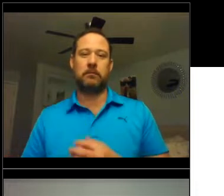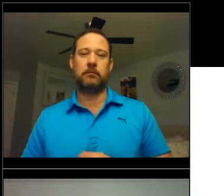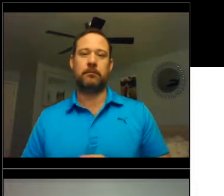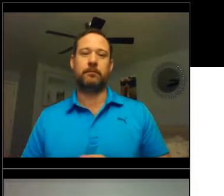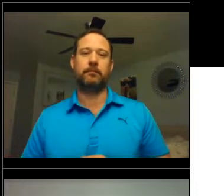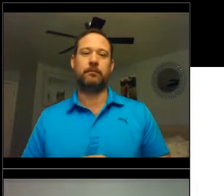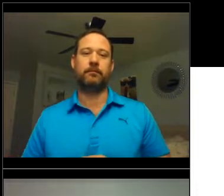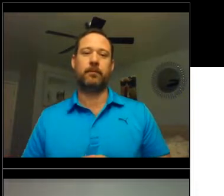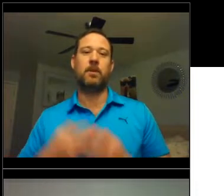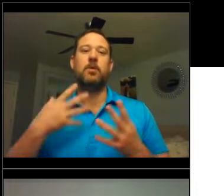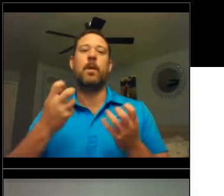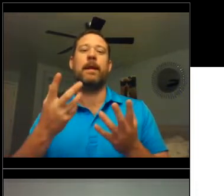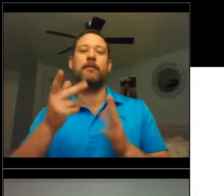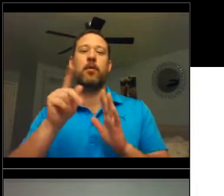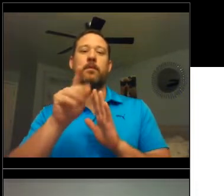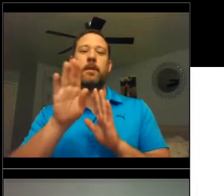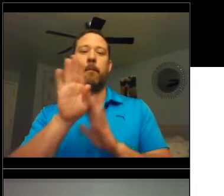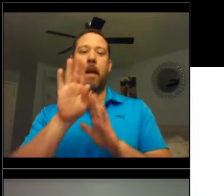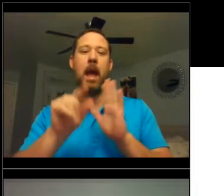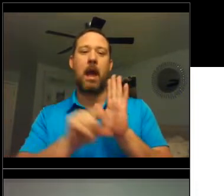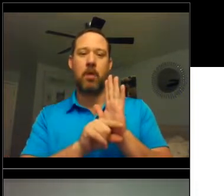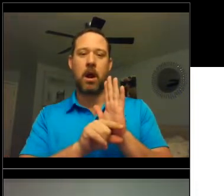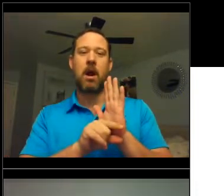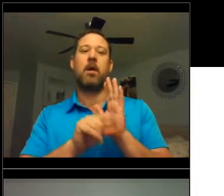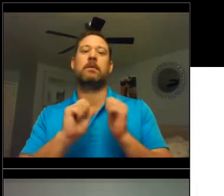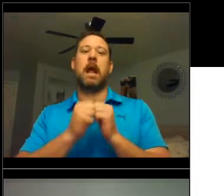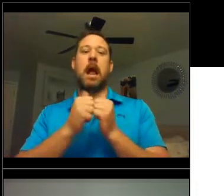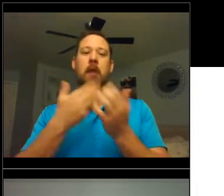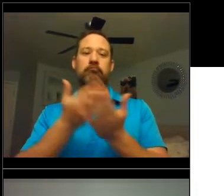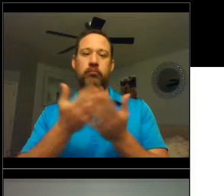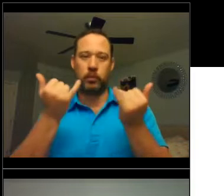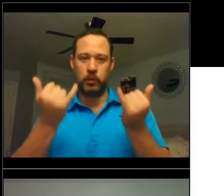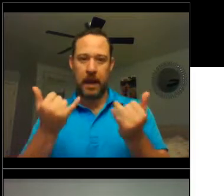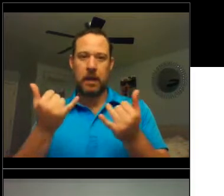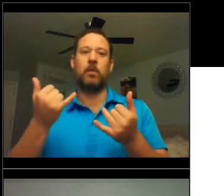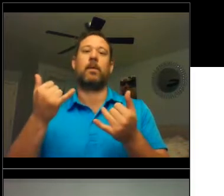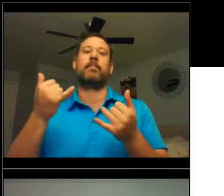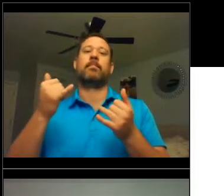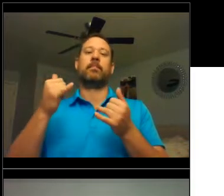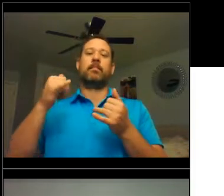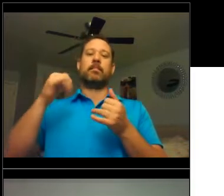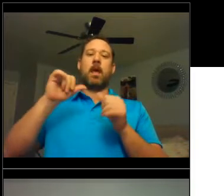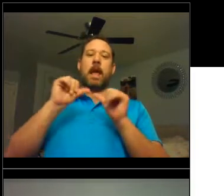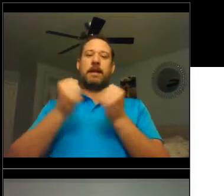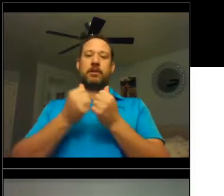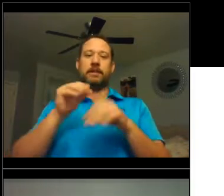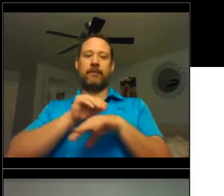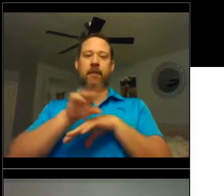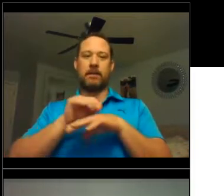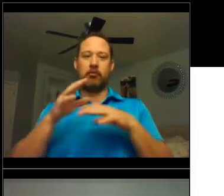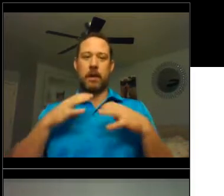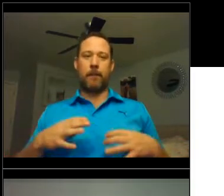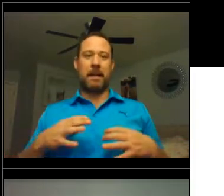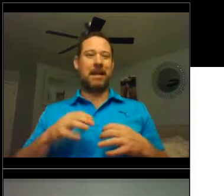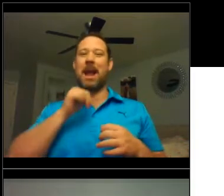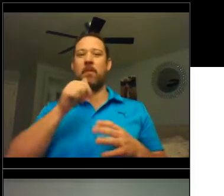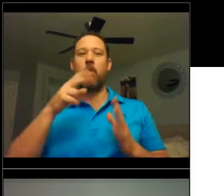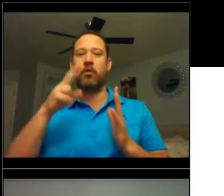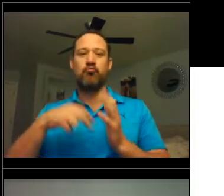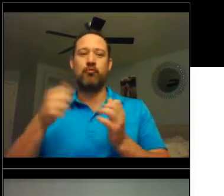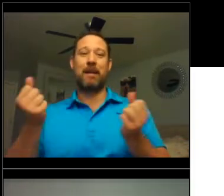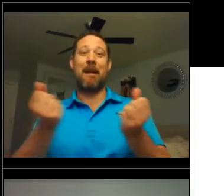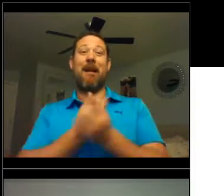little bit of background to how we got here today with the Interagency Equity Advisory Committee. I'm not going to read everything here that's